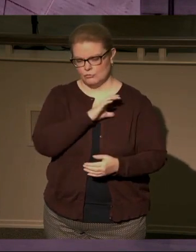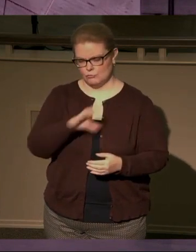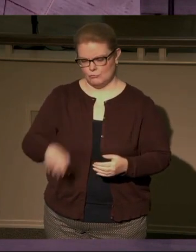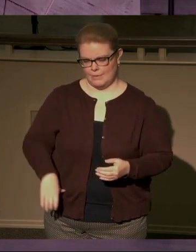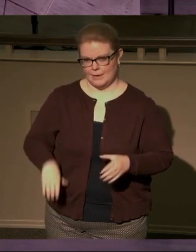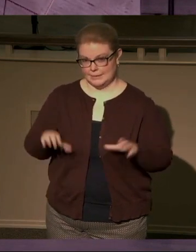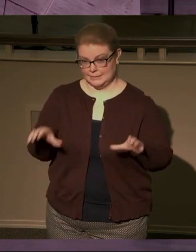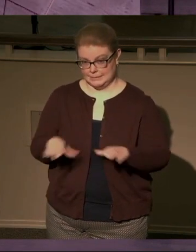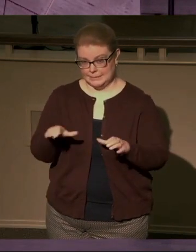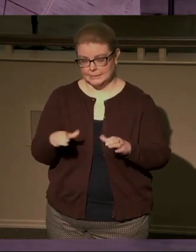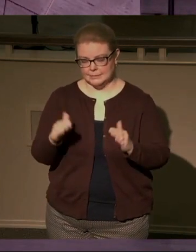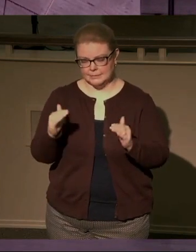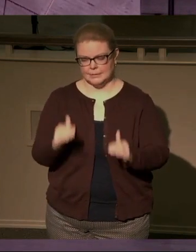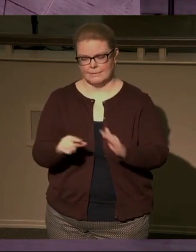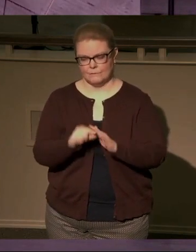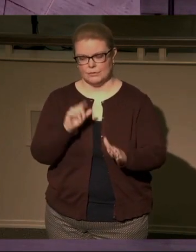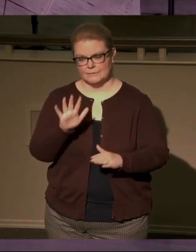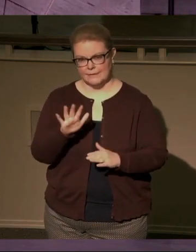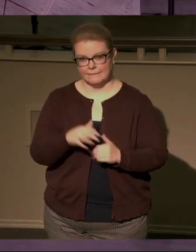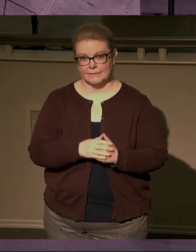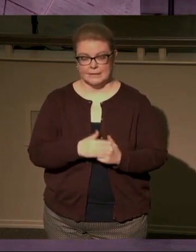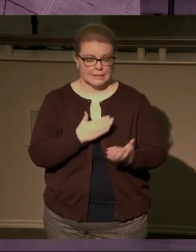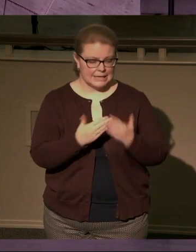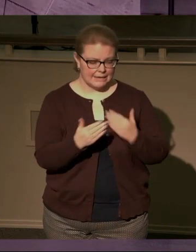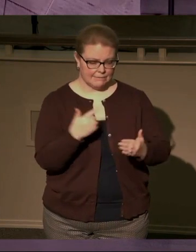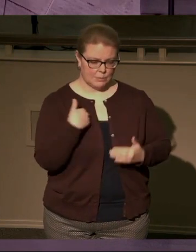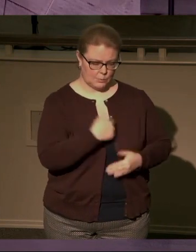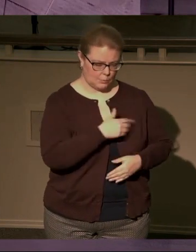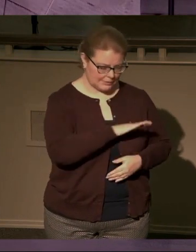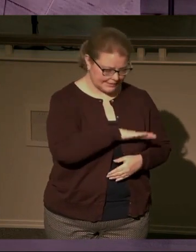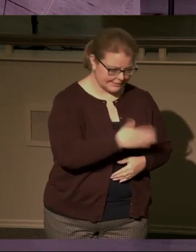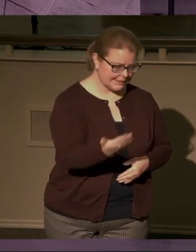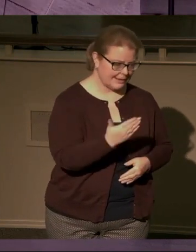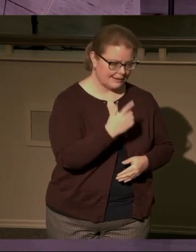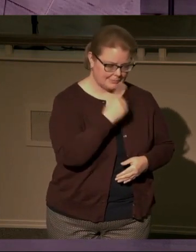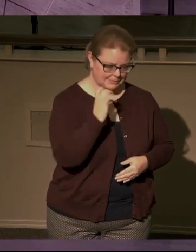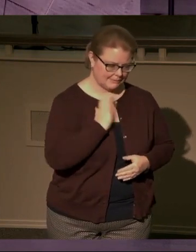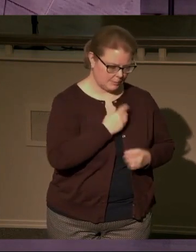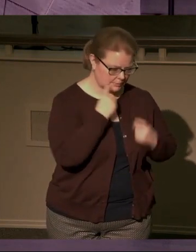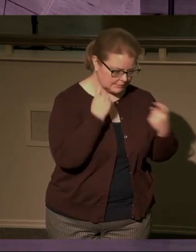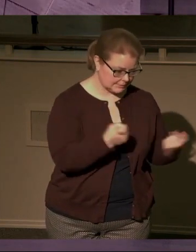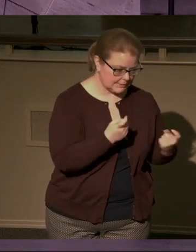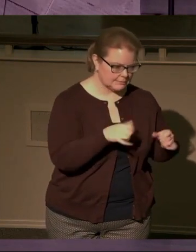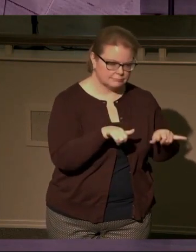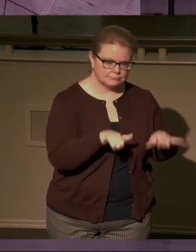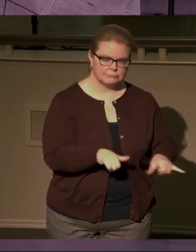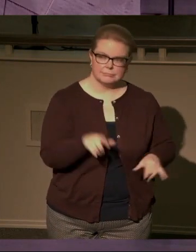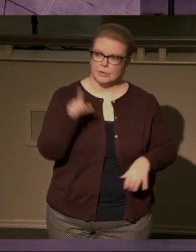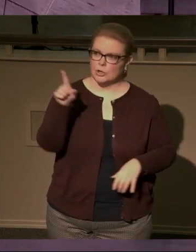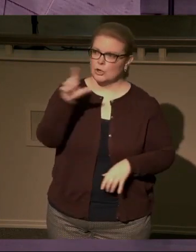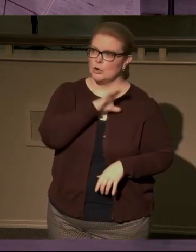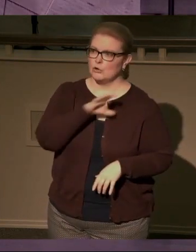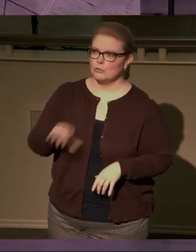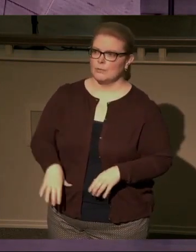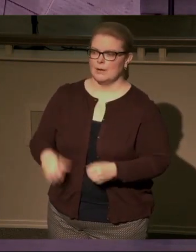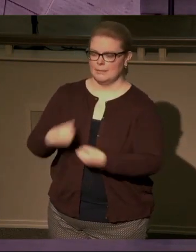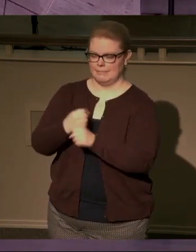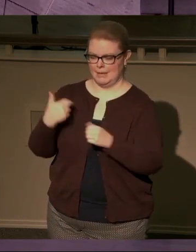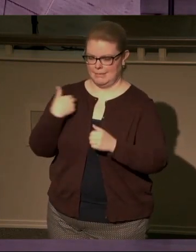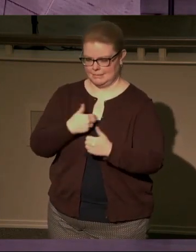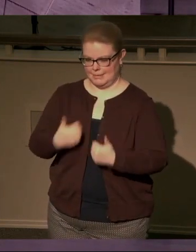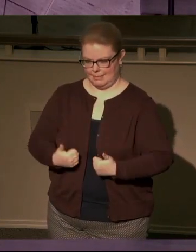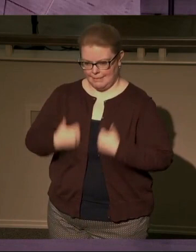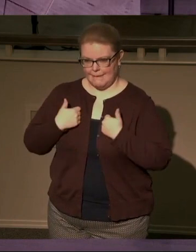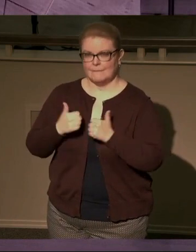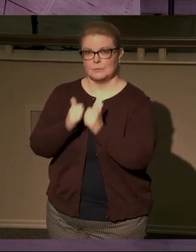done. Verse 5, even when we were dead in our trespasses, Christ made us alive together